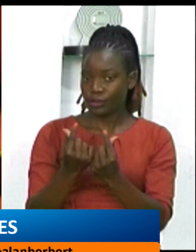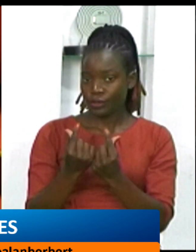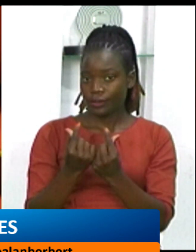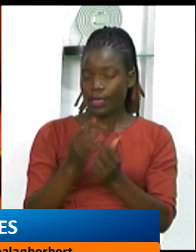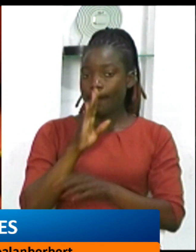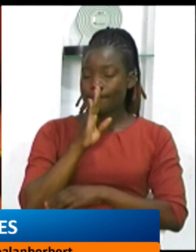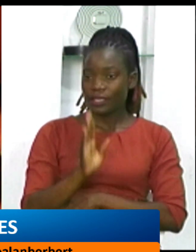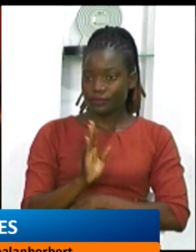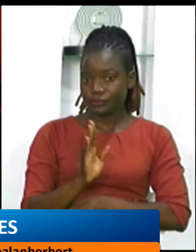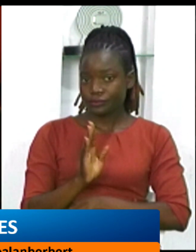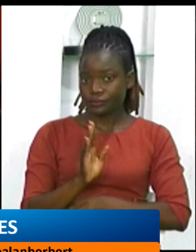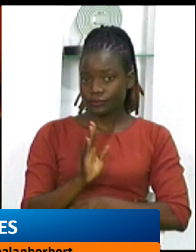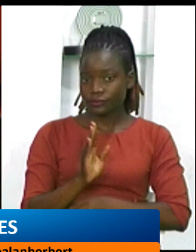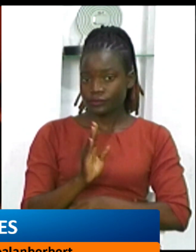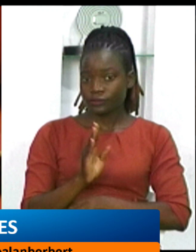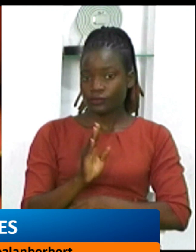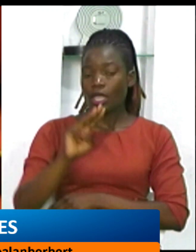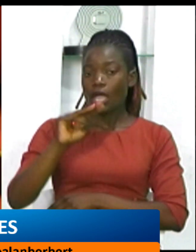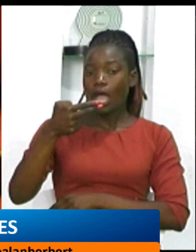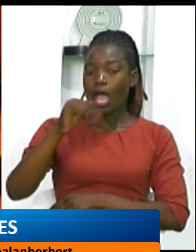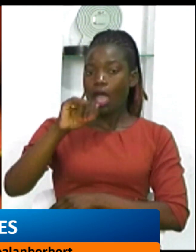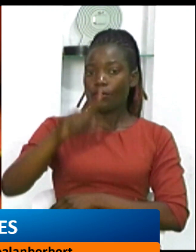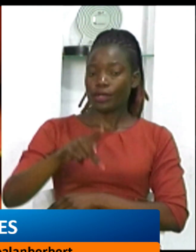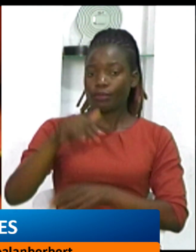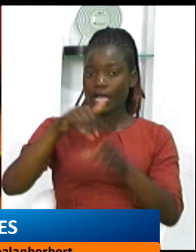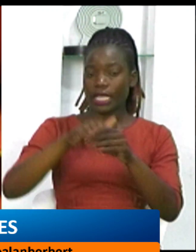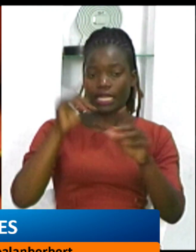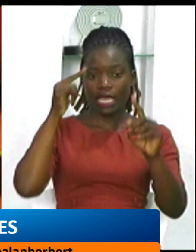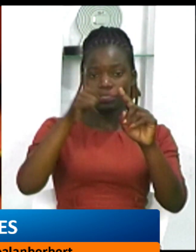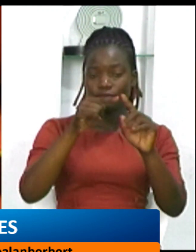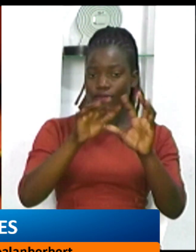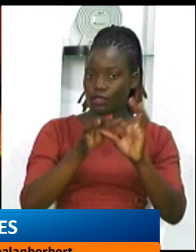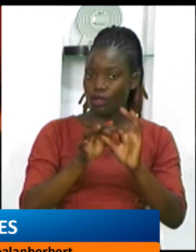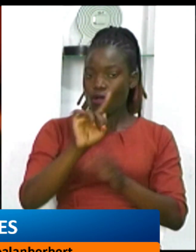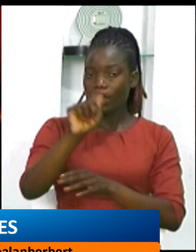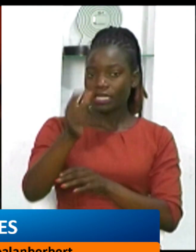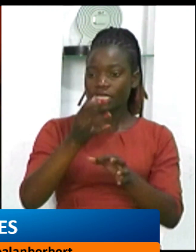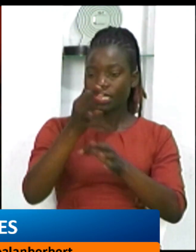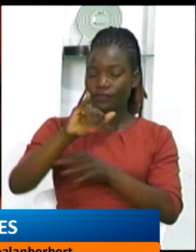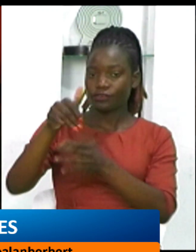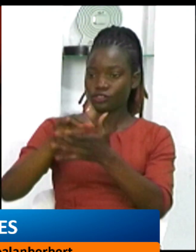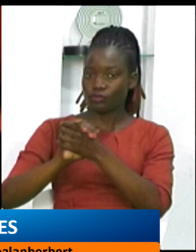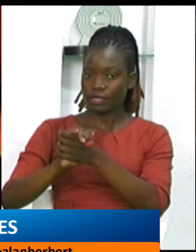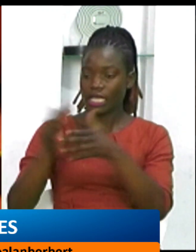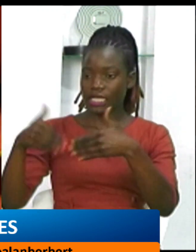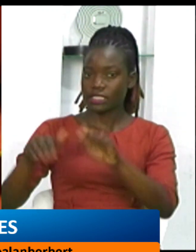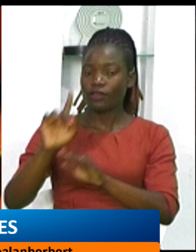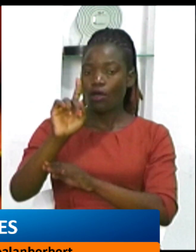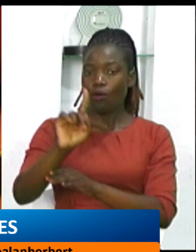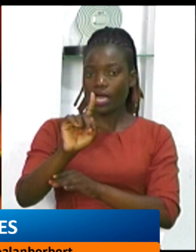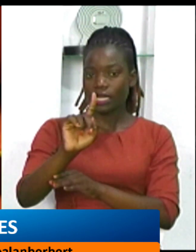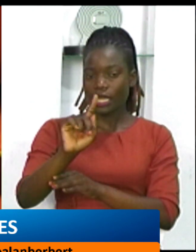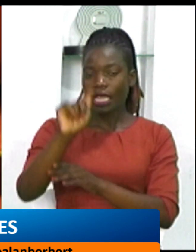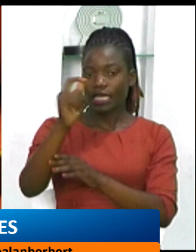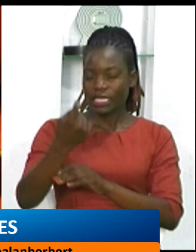be a whip in Azimio One Kenya Coalition if Jubilee pretends to have left the Azimio One Kenya Coalition?